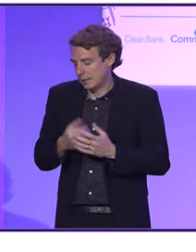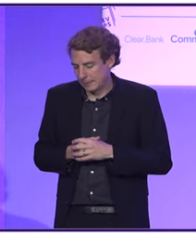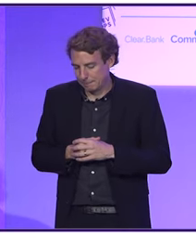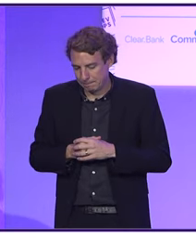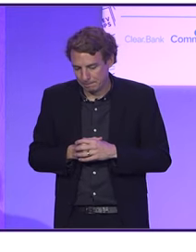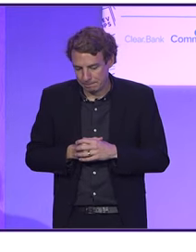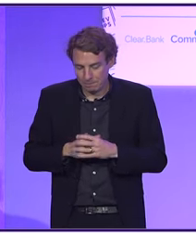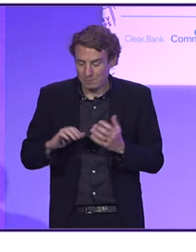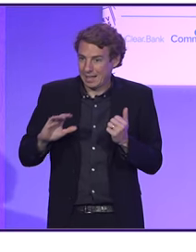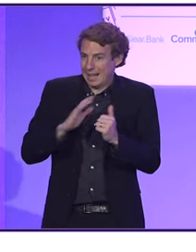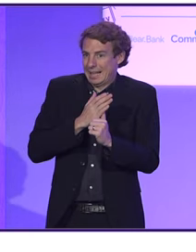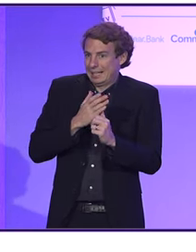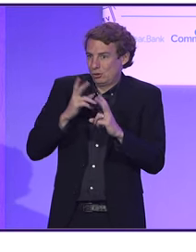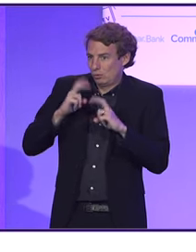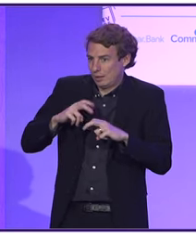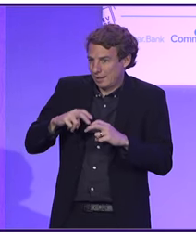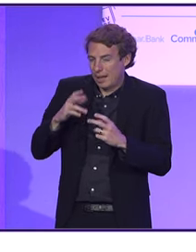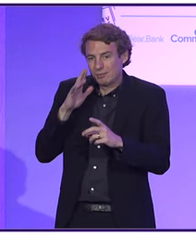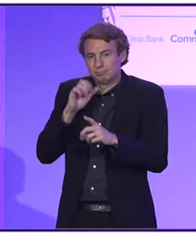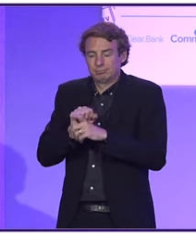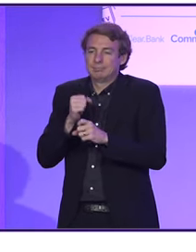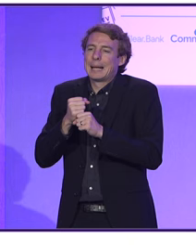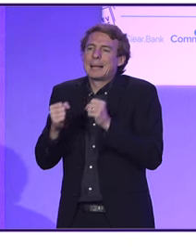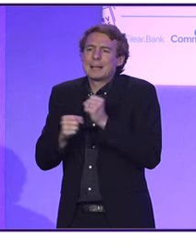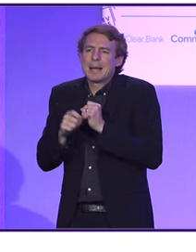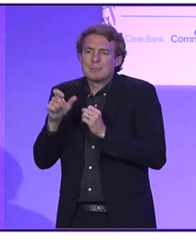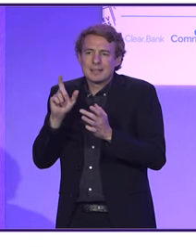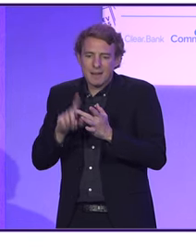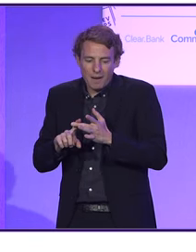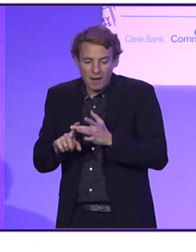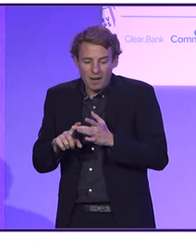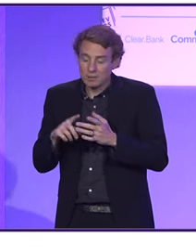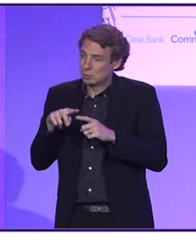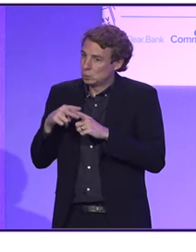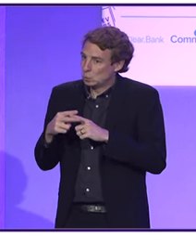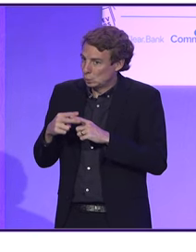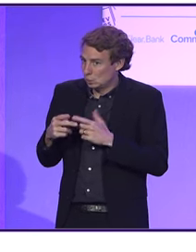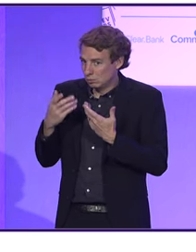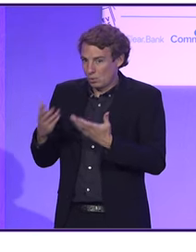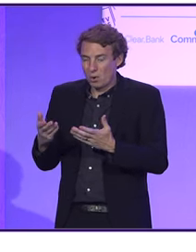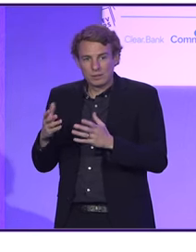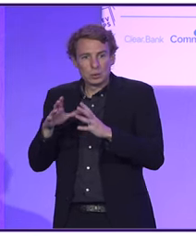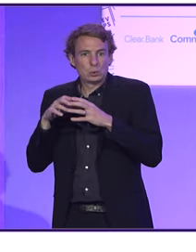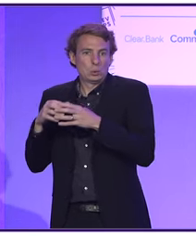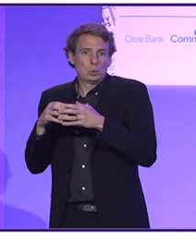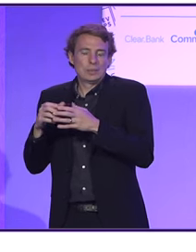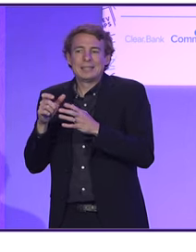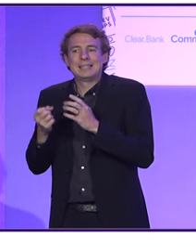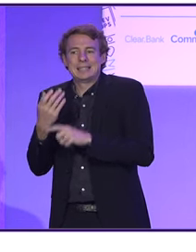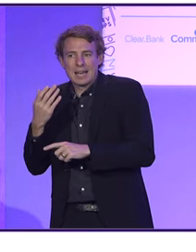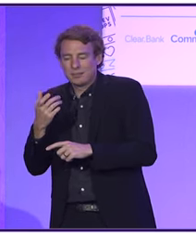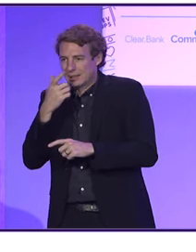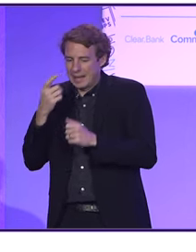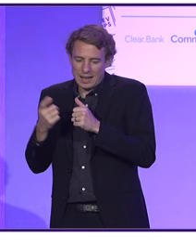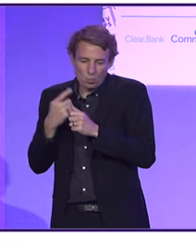doing initial research for that, I came across GameCI, which is an open source project that offers tooling for Unity devs to automate their